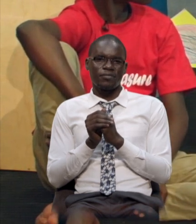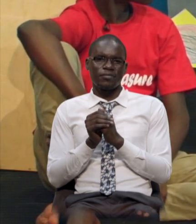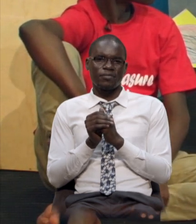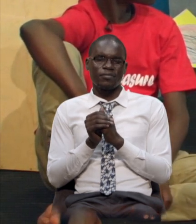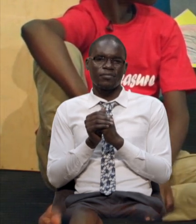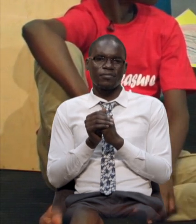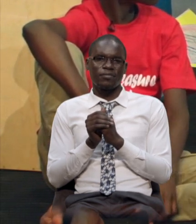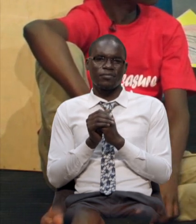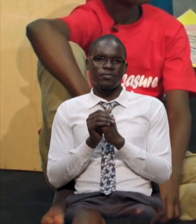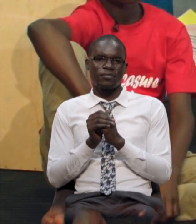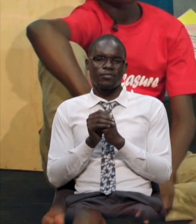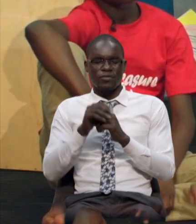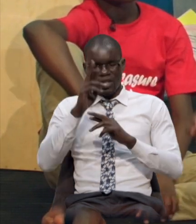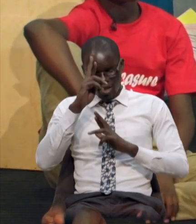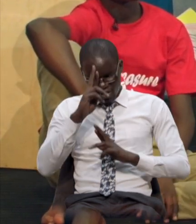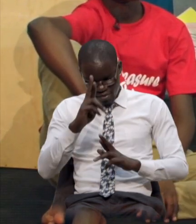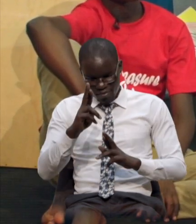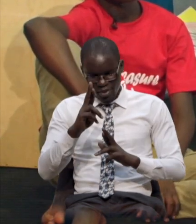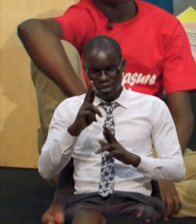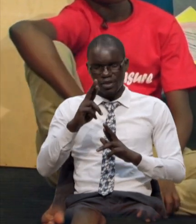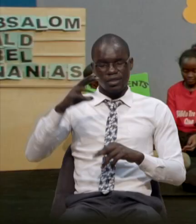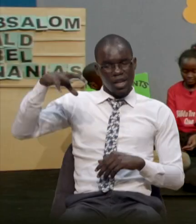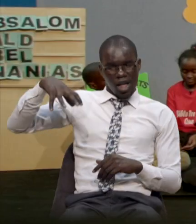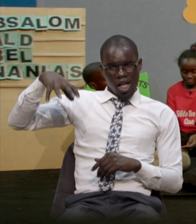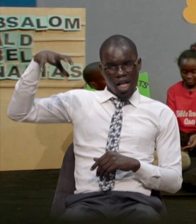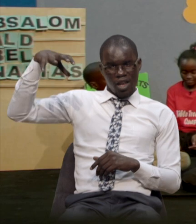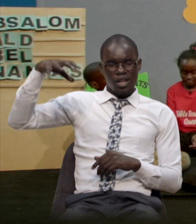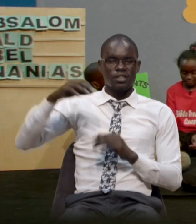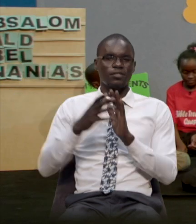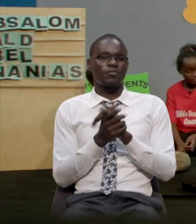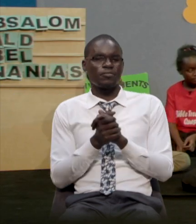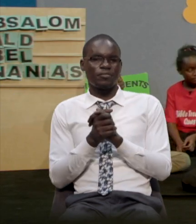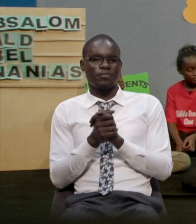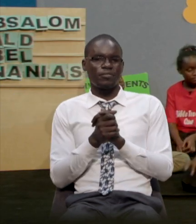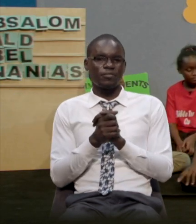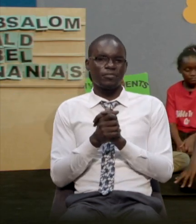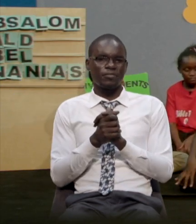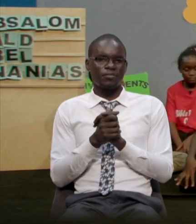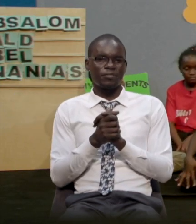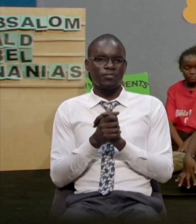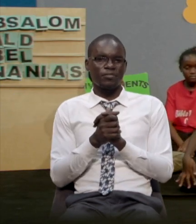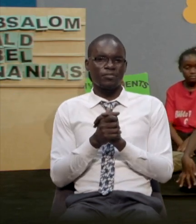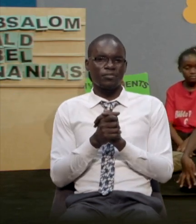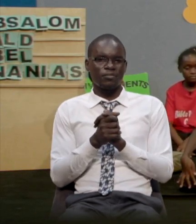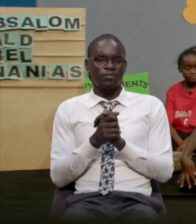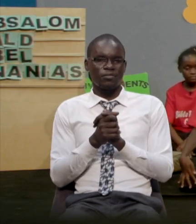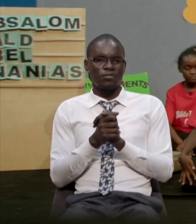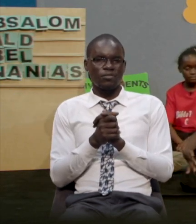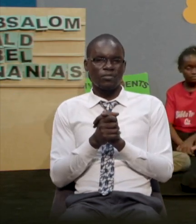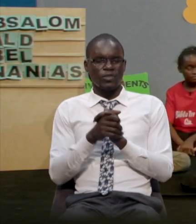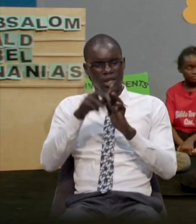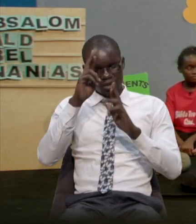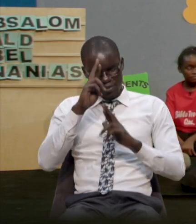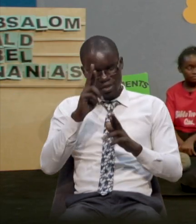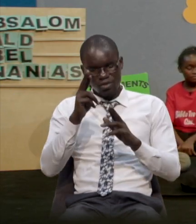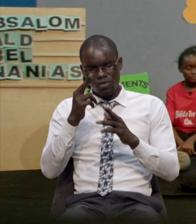who are elder than us. We respect people who are elderly, yeah. Eliakim? We should respect both God and man.